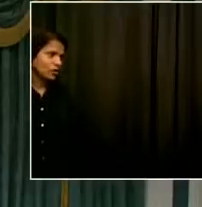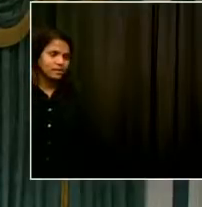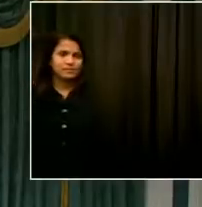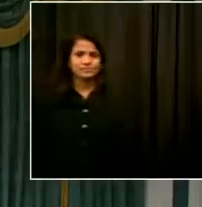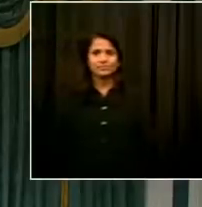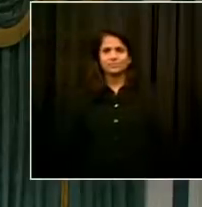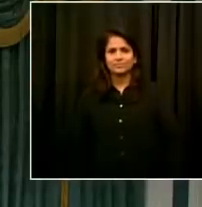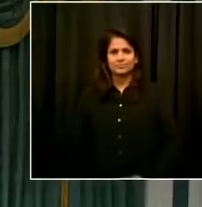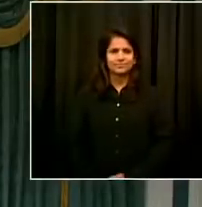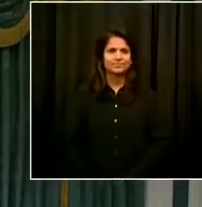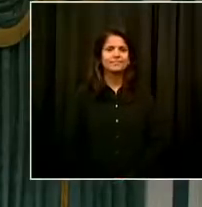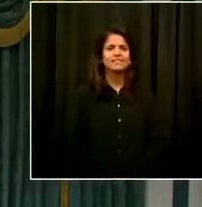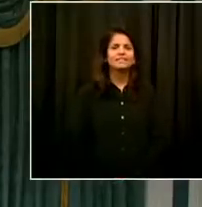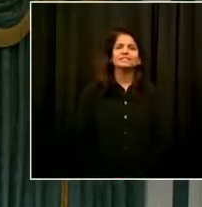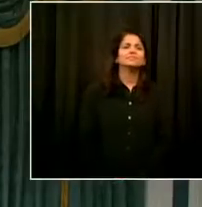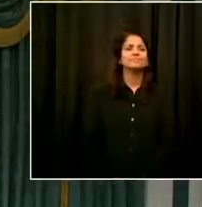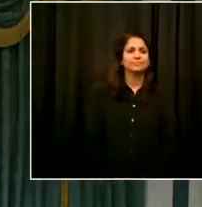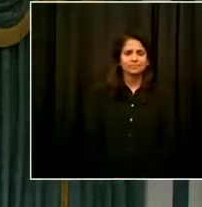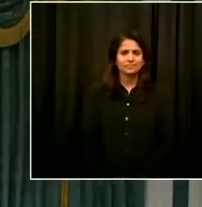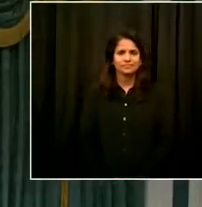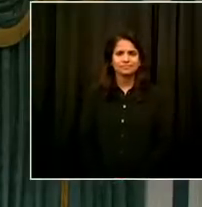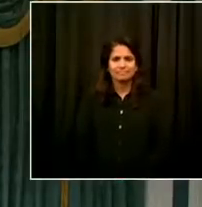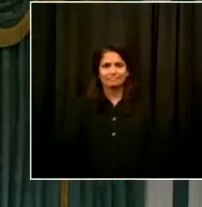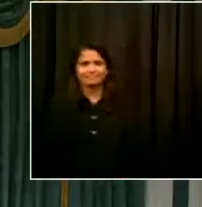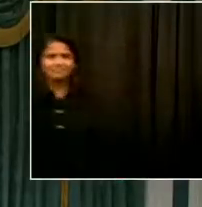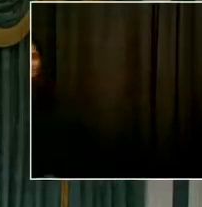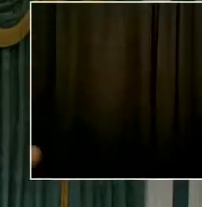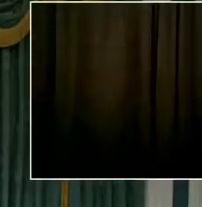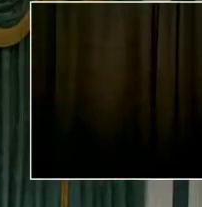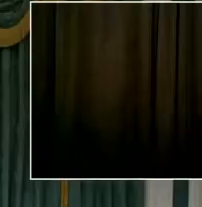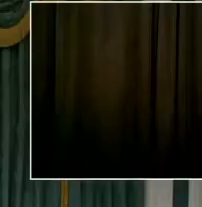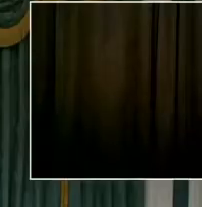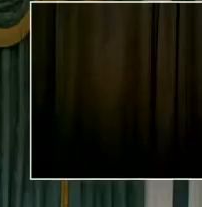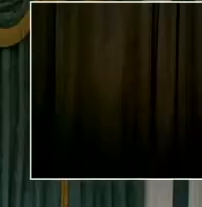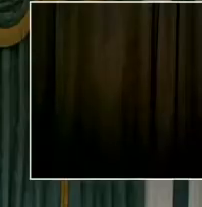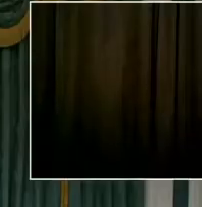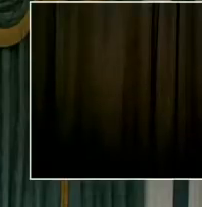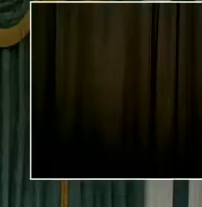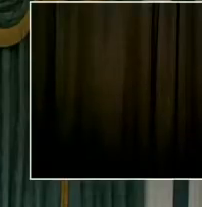in the skies for people like us.